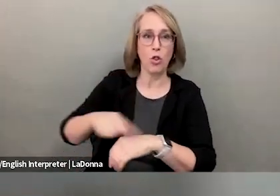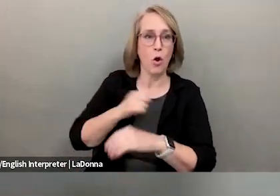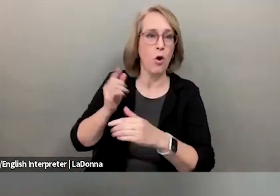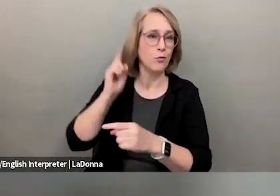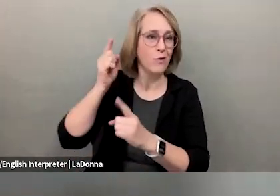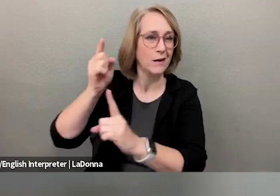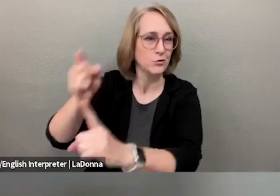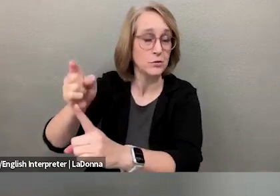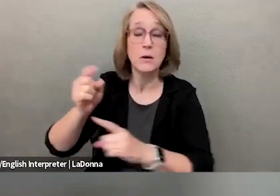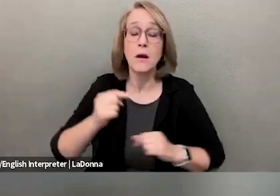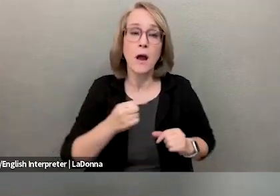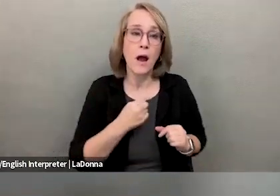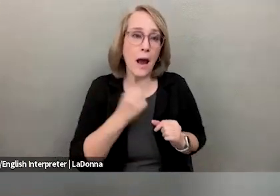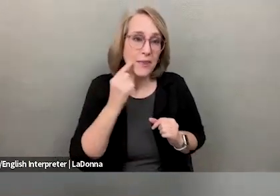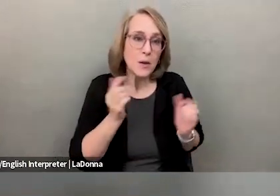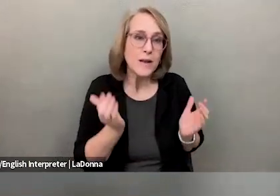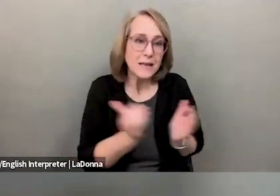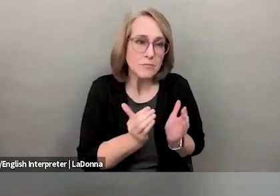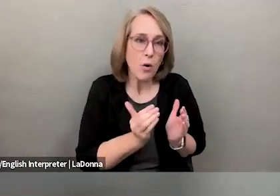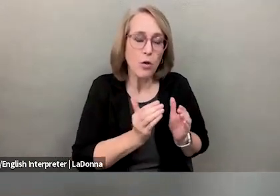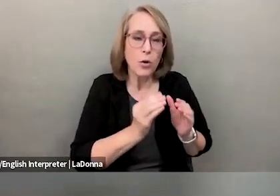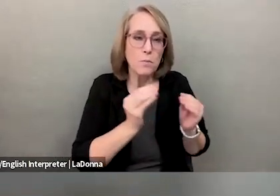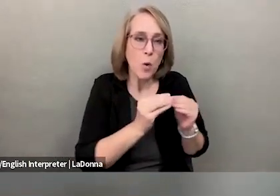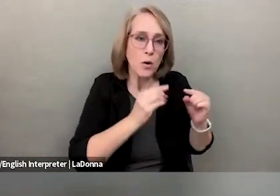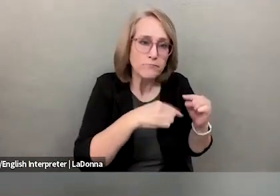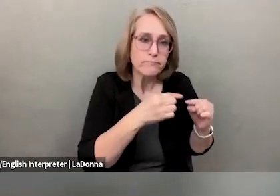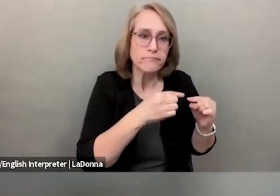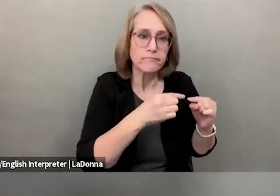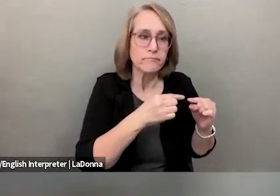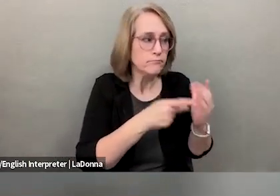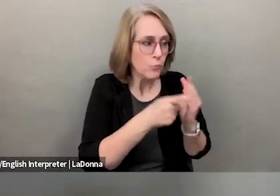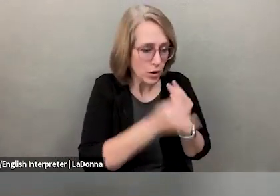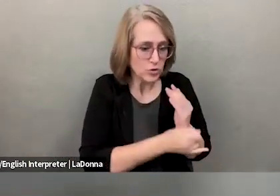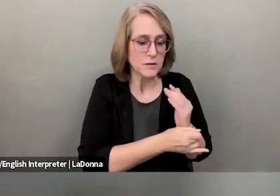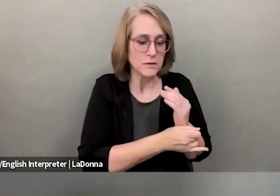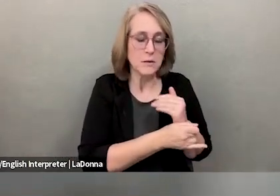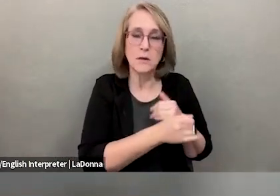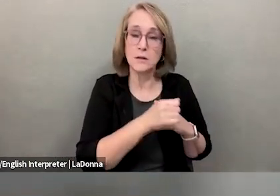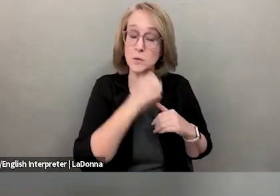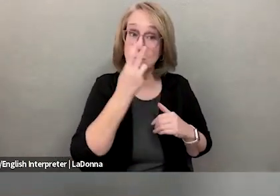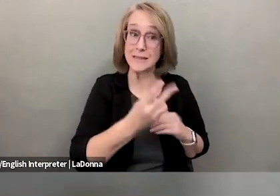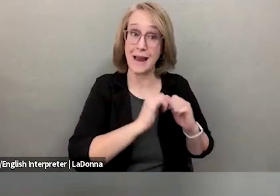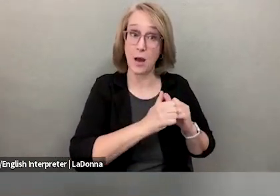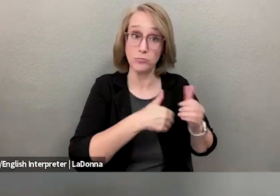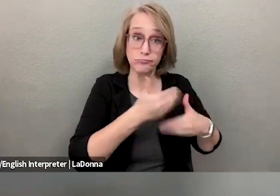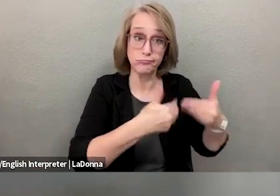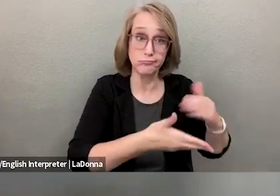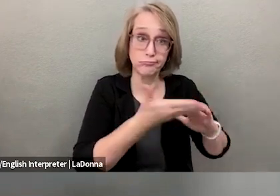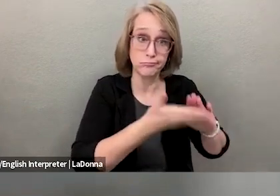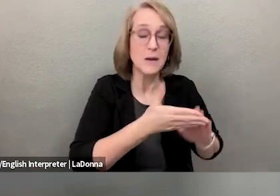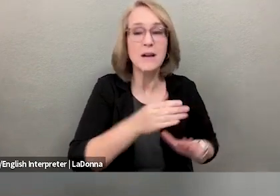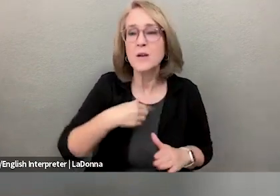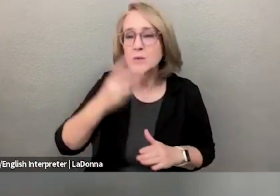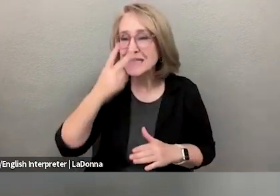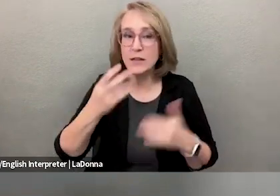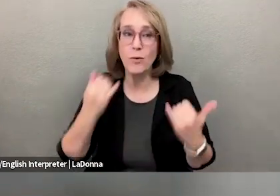I think that we need smaller rapid cycle projects to really figure out how to do this because there's sort of a major gap in